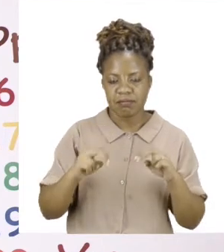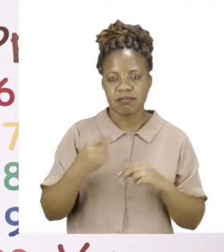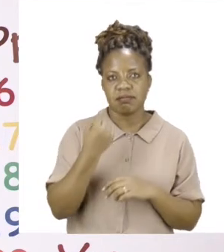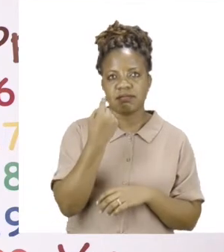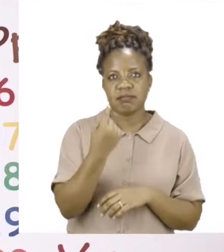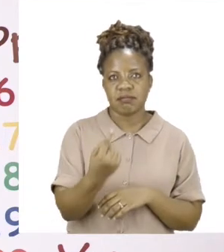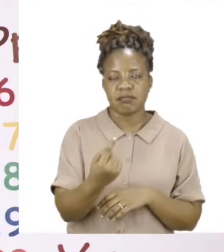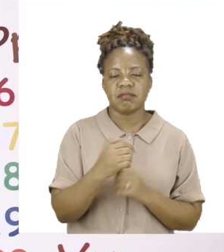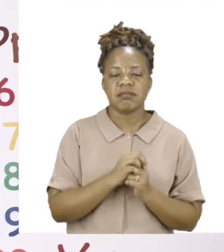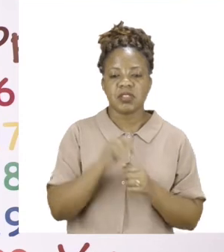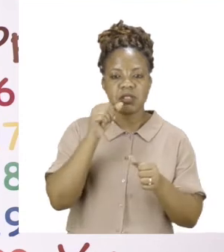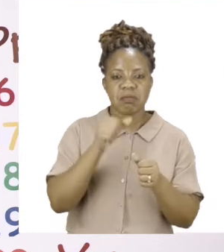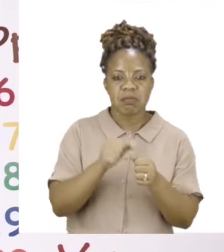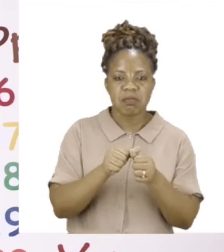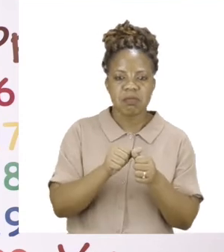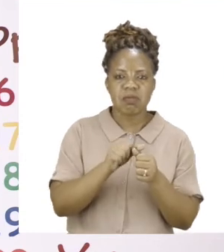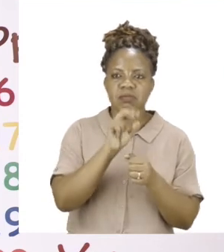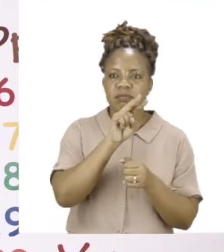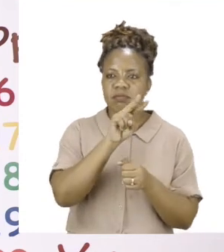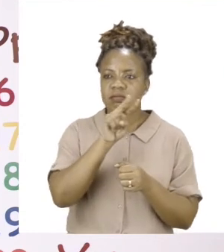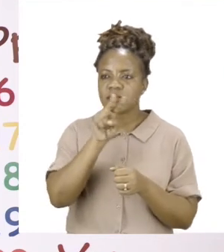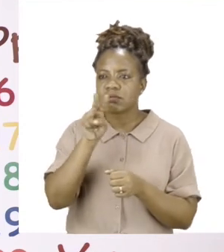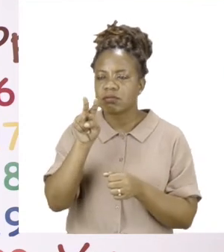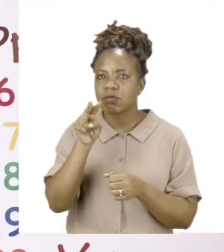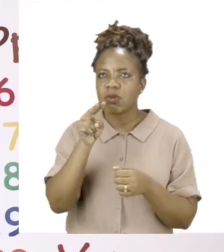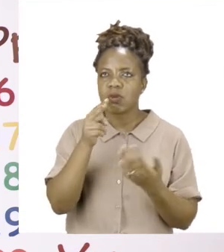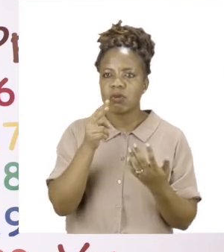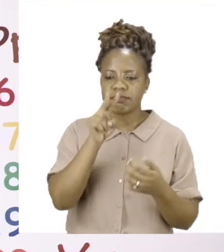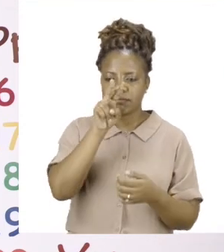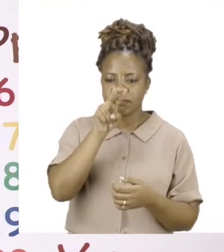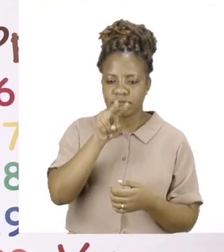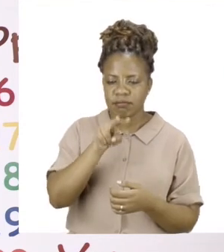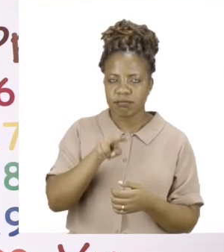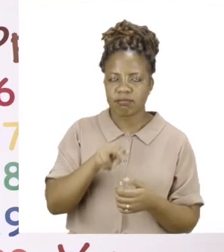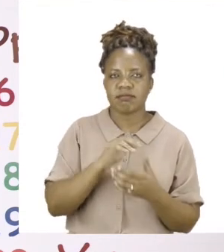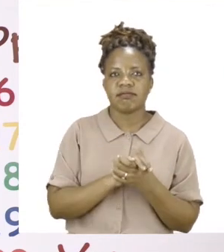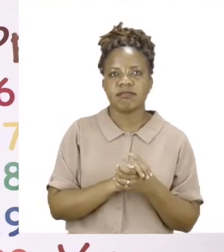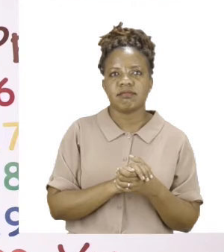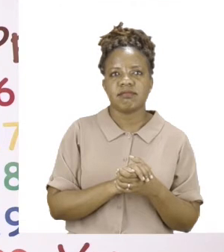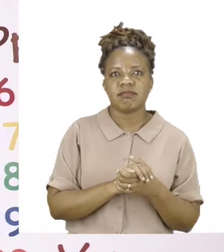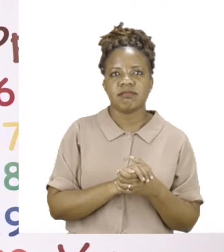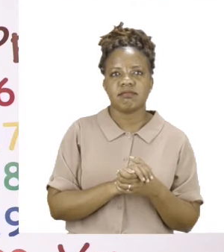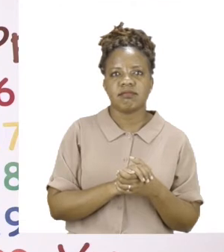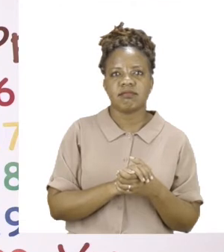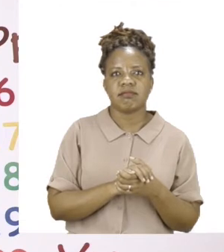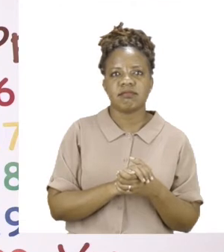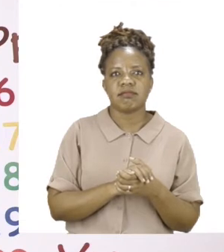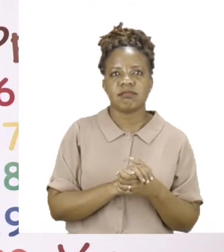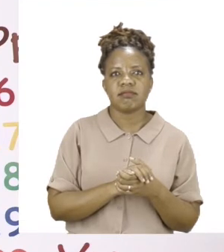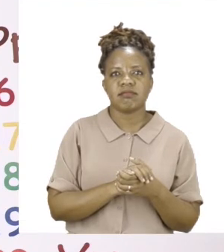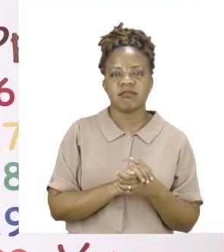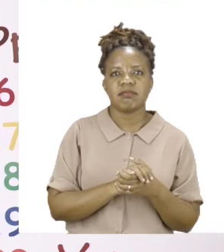going across and checking all the letters or going down. And make sure that the next one is also the